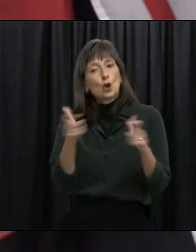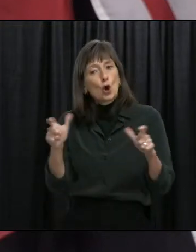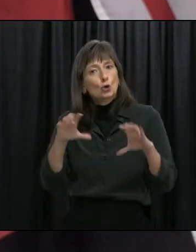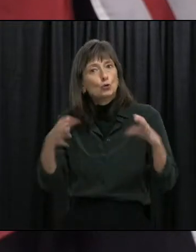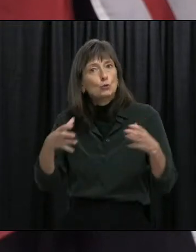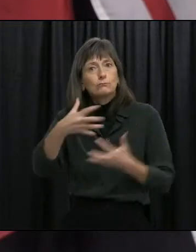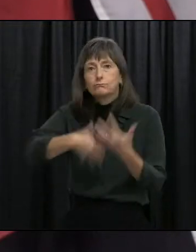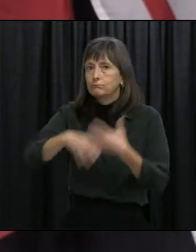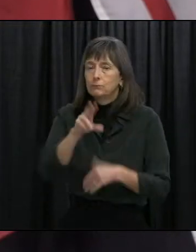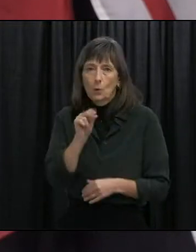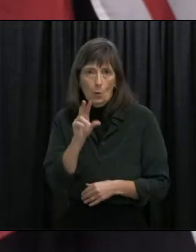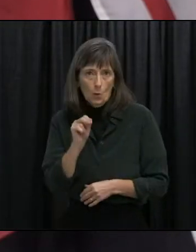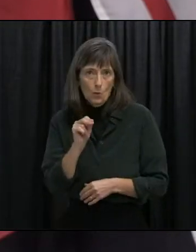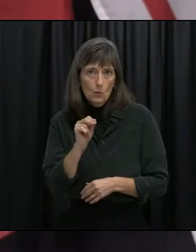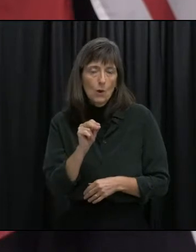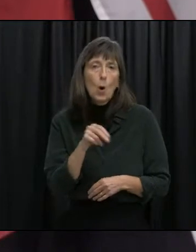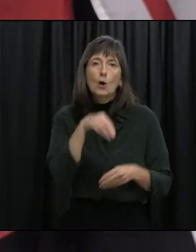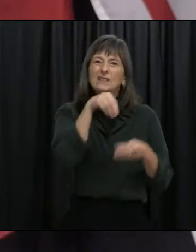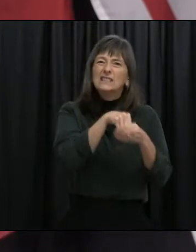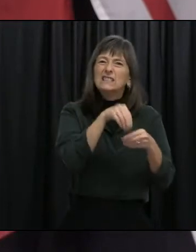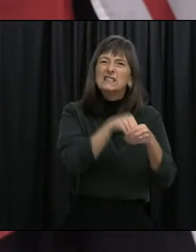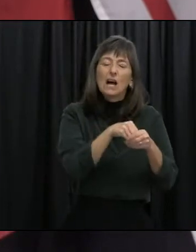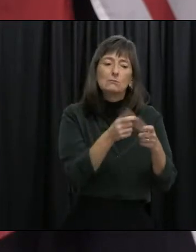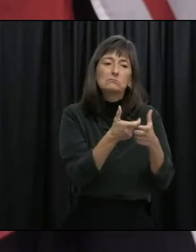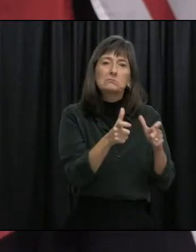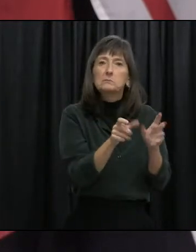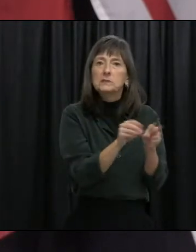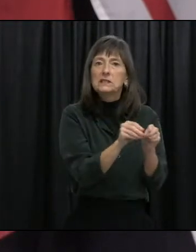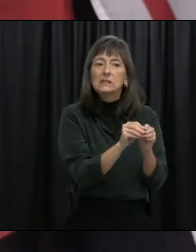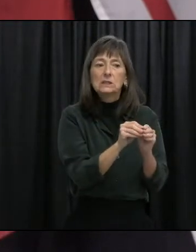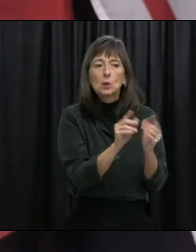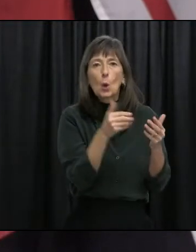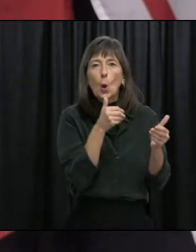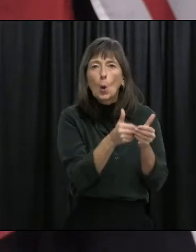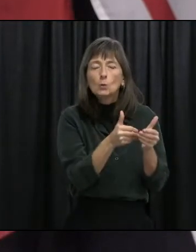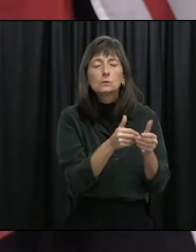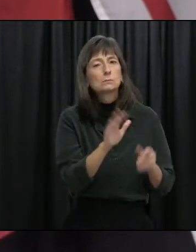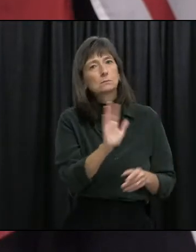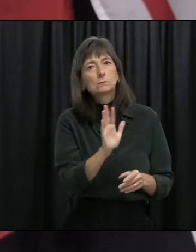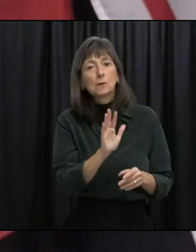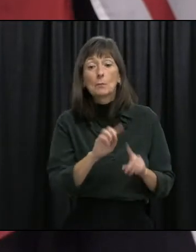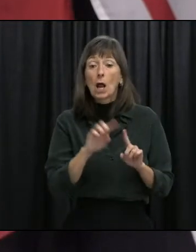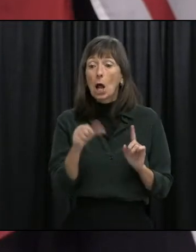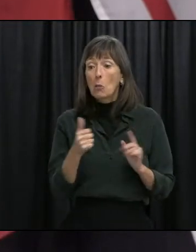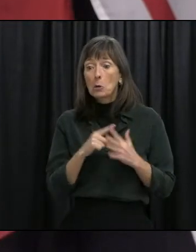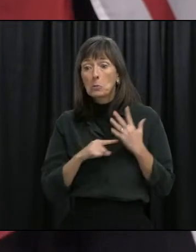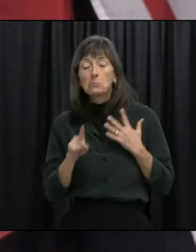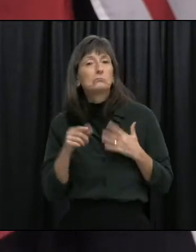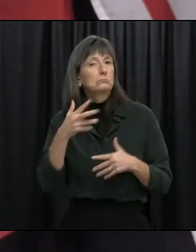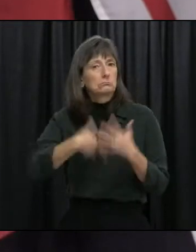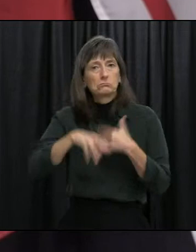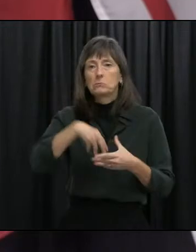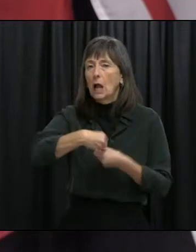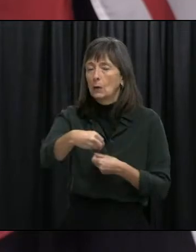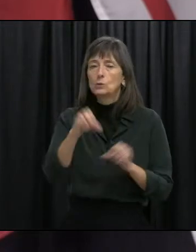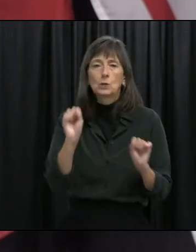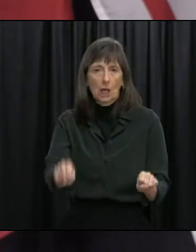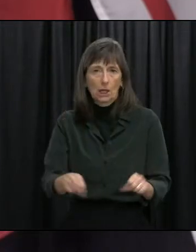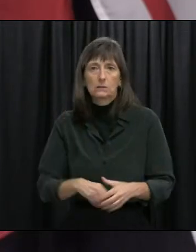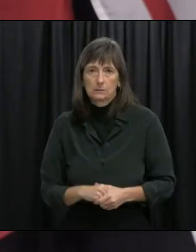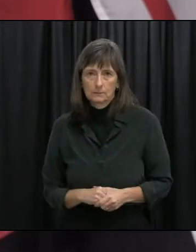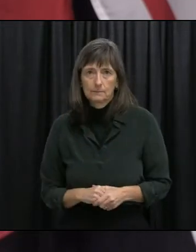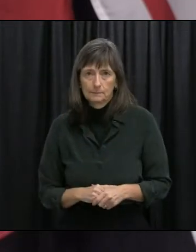indoor public meetings, but other than that, there are little or no restrictions.